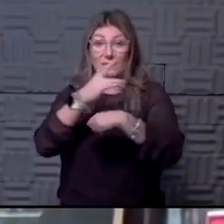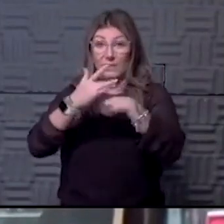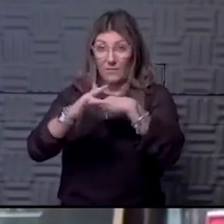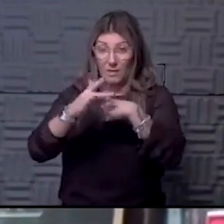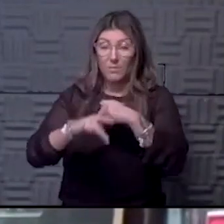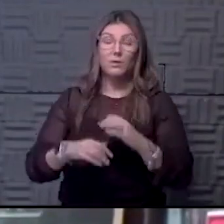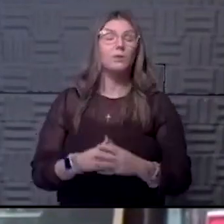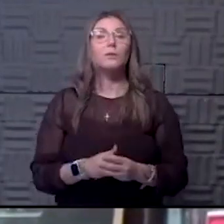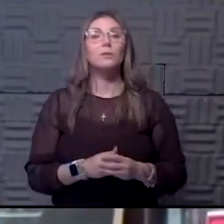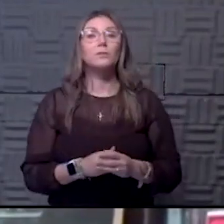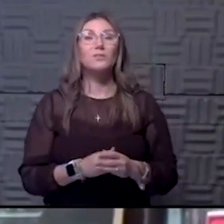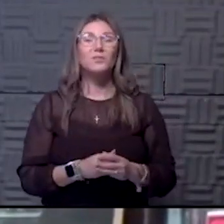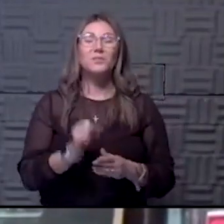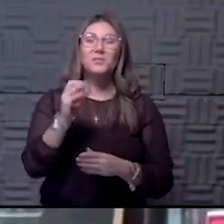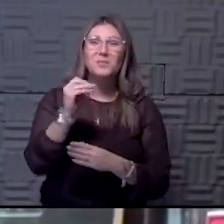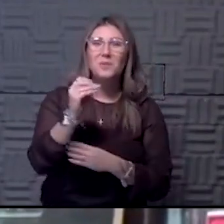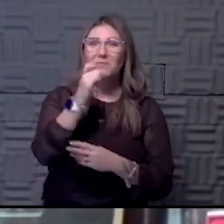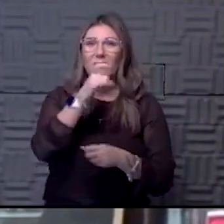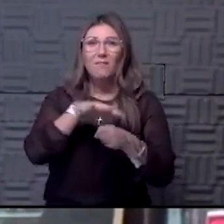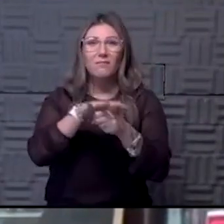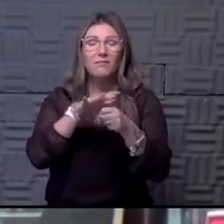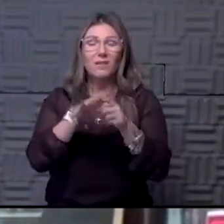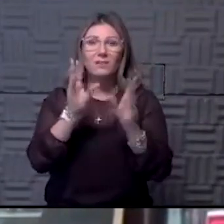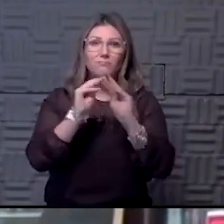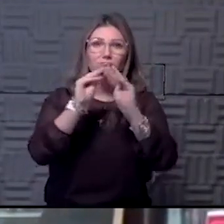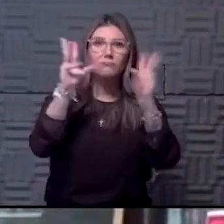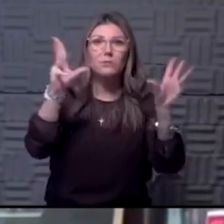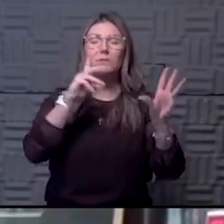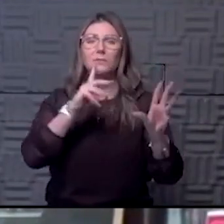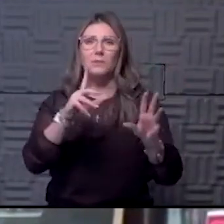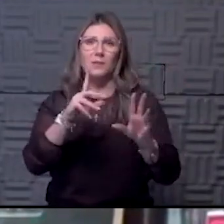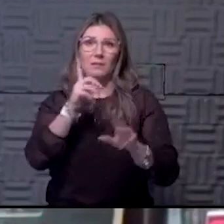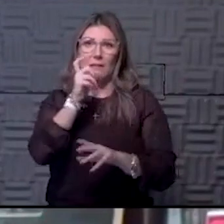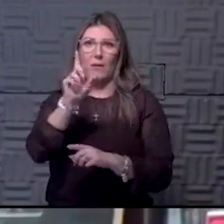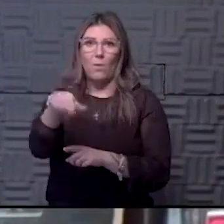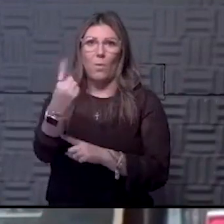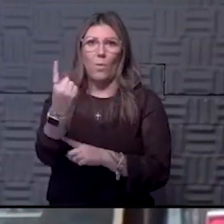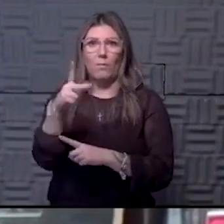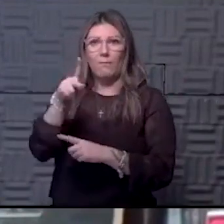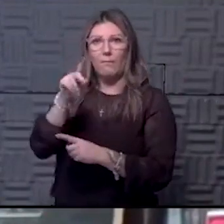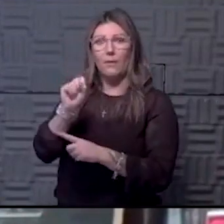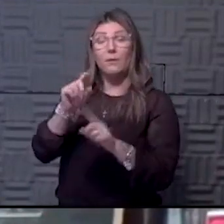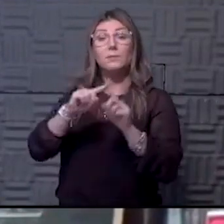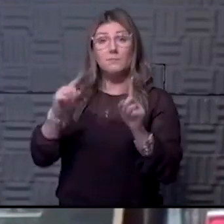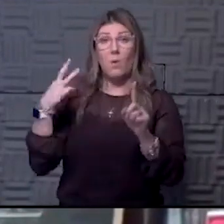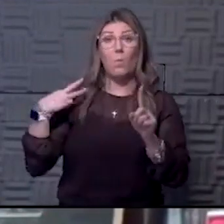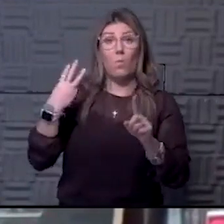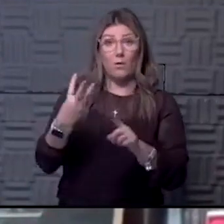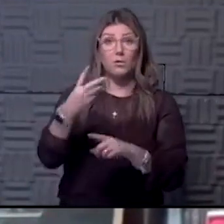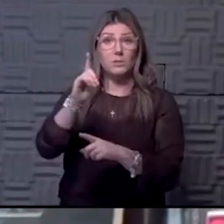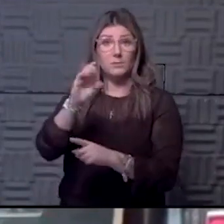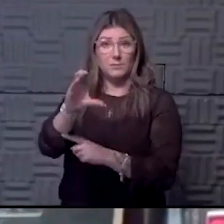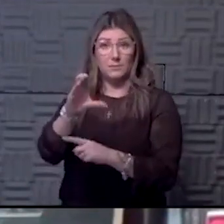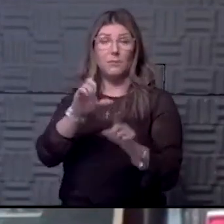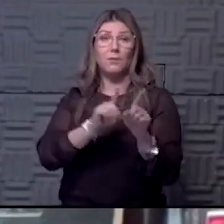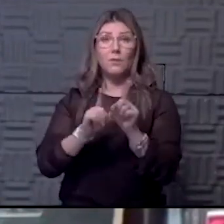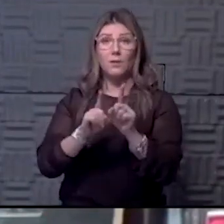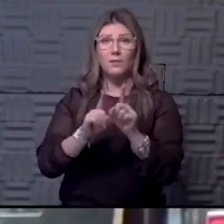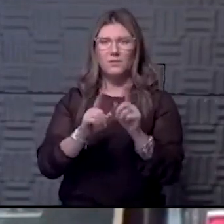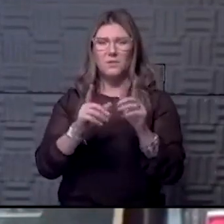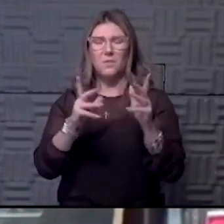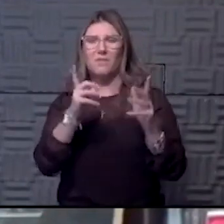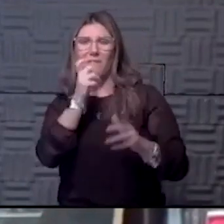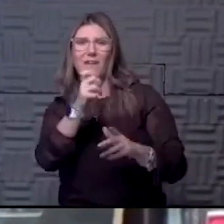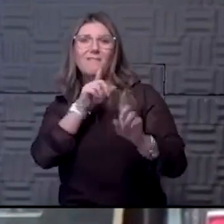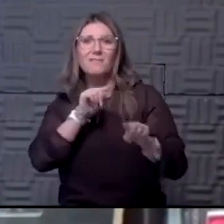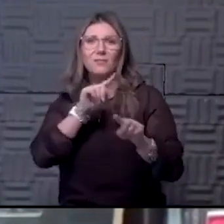The lack of transparency is not just in Kansas, but it's in Washington, D.C. I think the unanswered question is, what is the